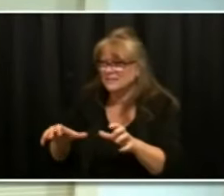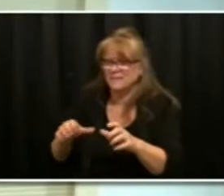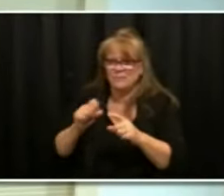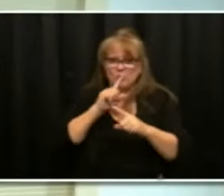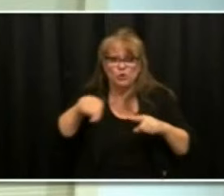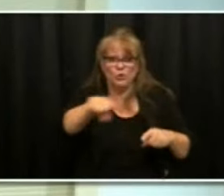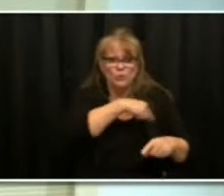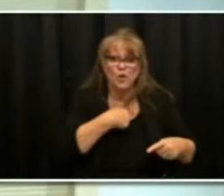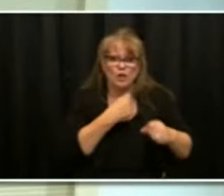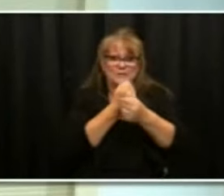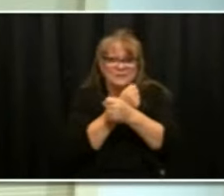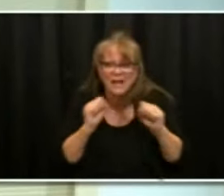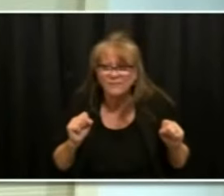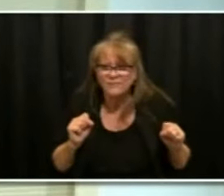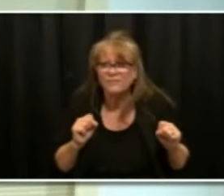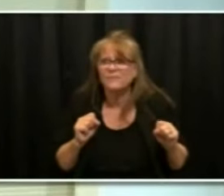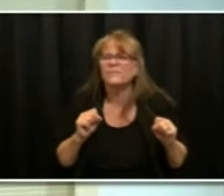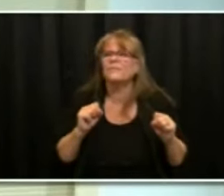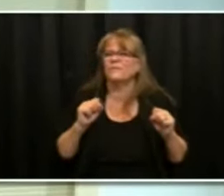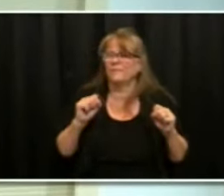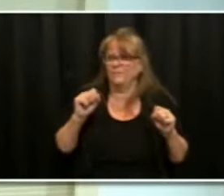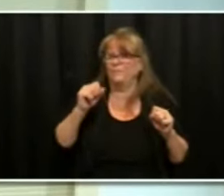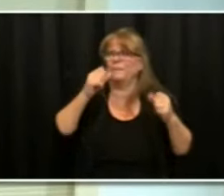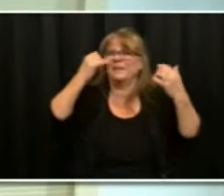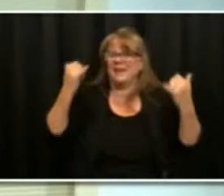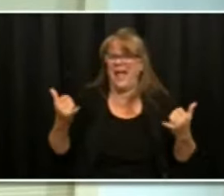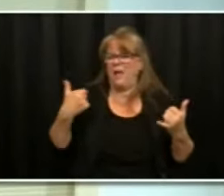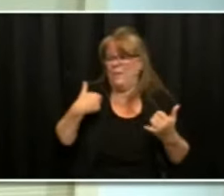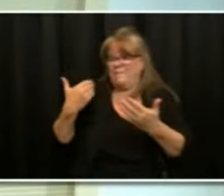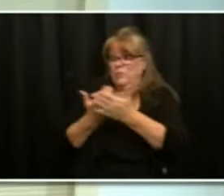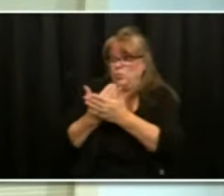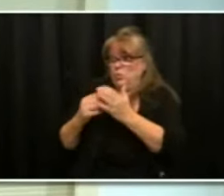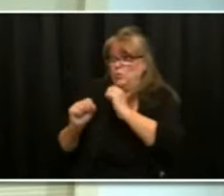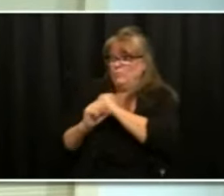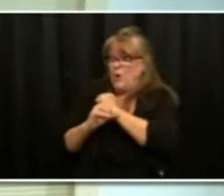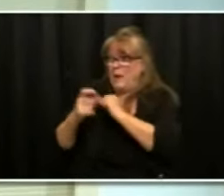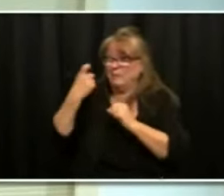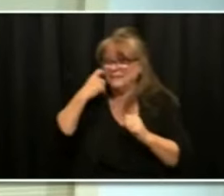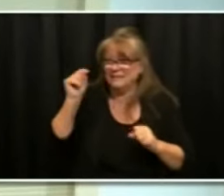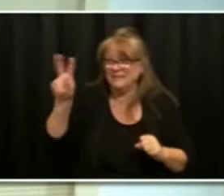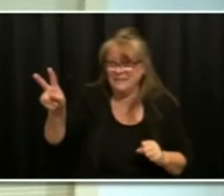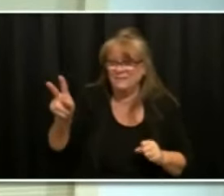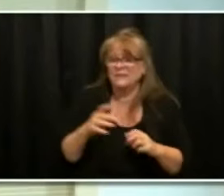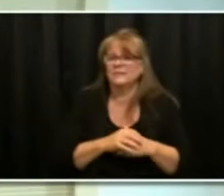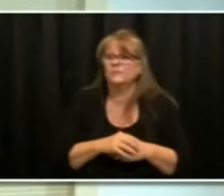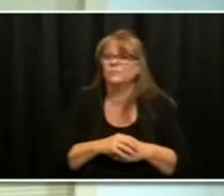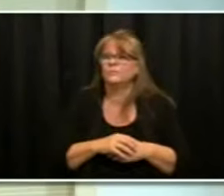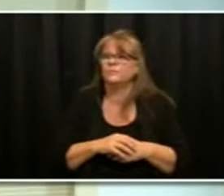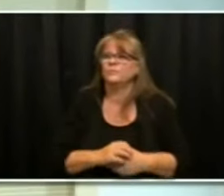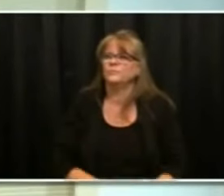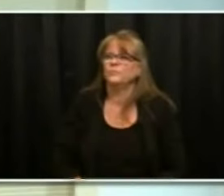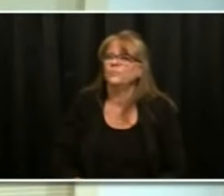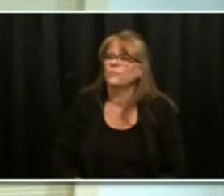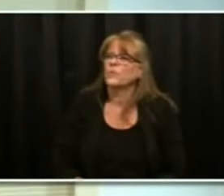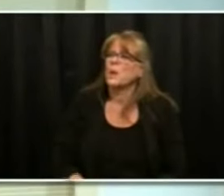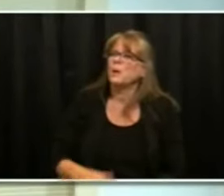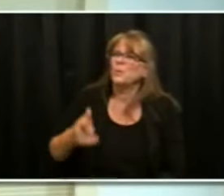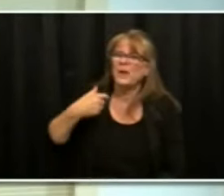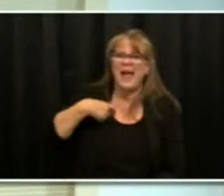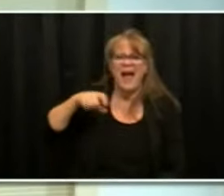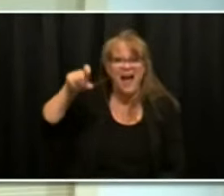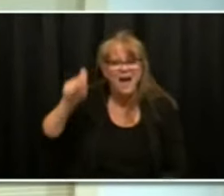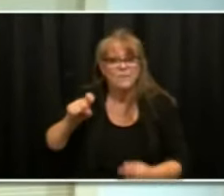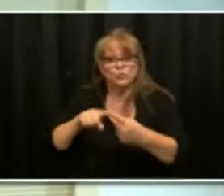that we're launching, which has been weeks in preparation, but we're announcing it today. We knew we needed to do better explaining to the